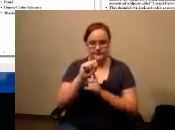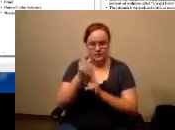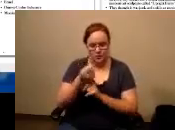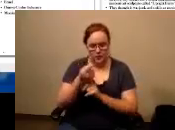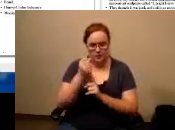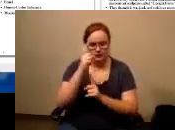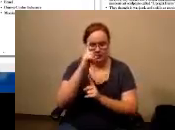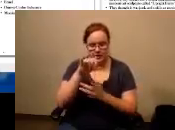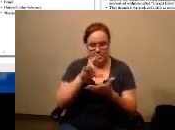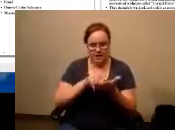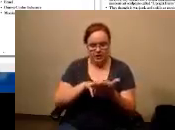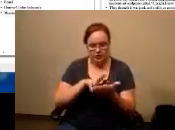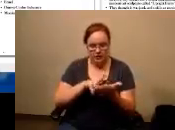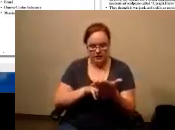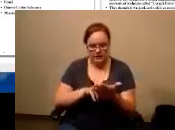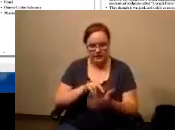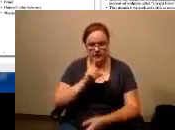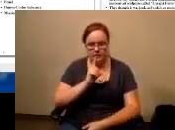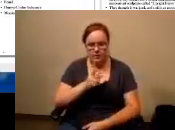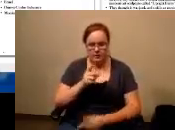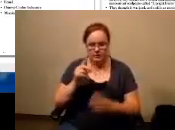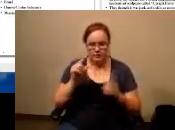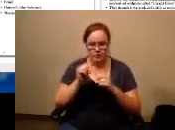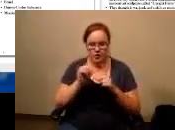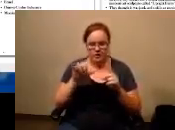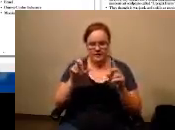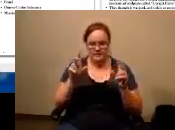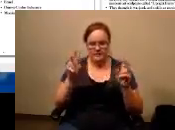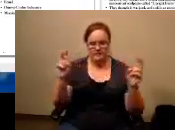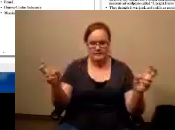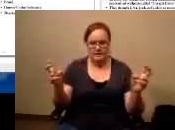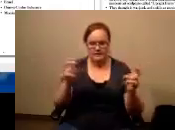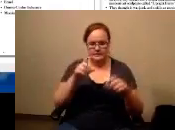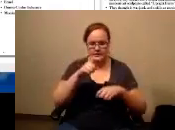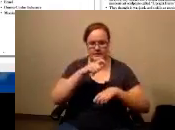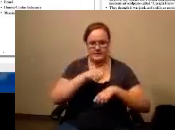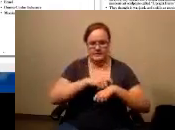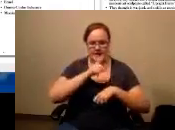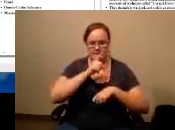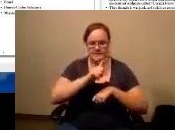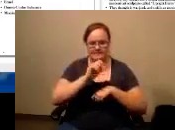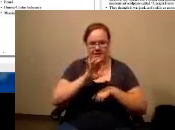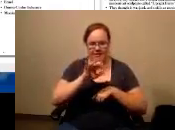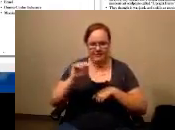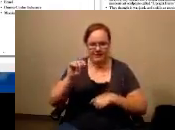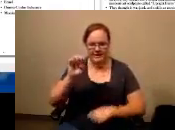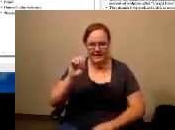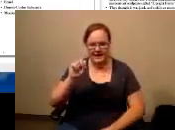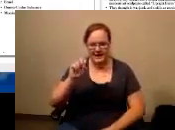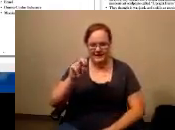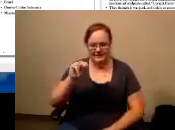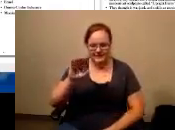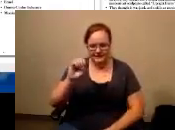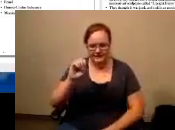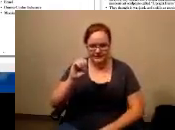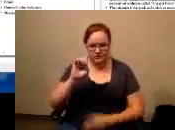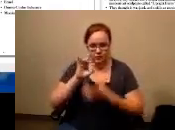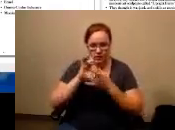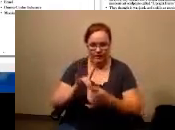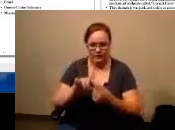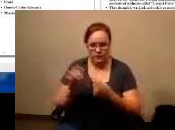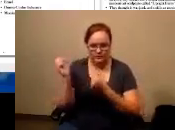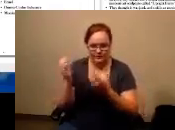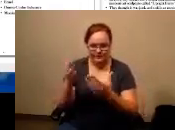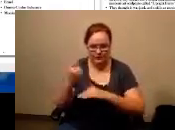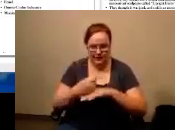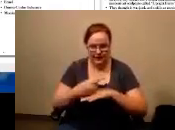contract, there was a phrase, time is of the essence in connection with delivery date. The law is that if that